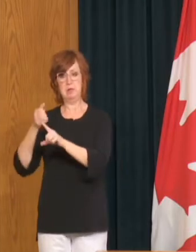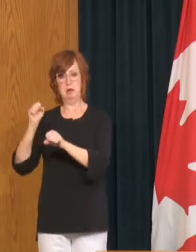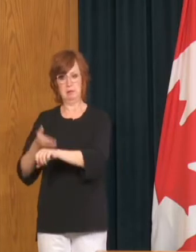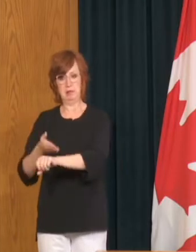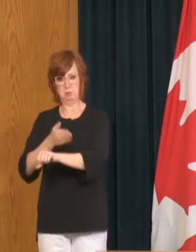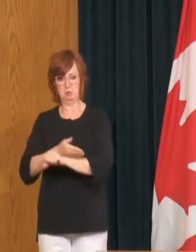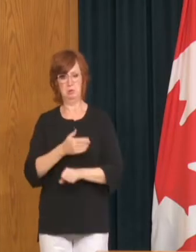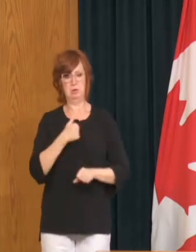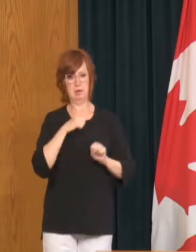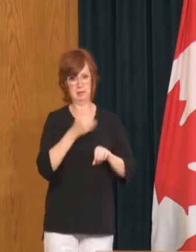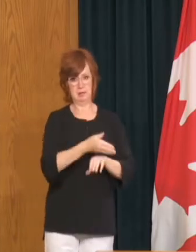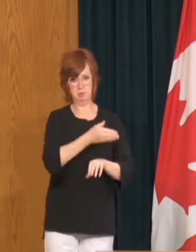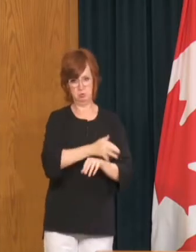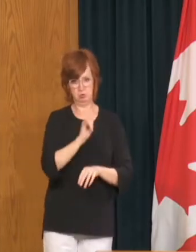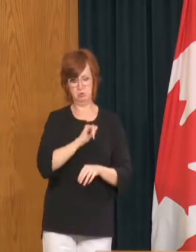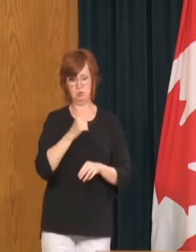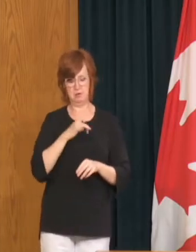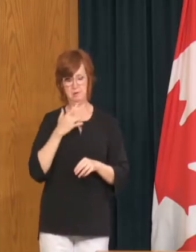Go to Arthur.